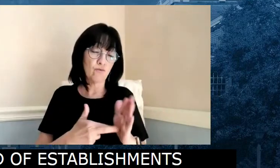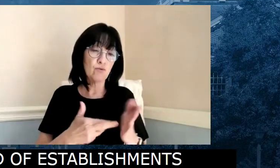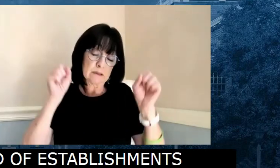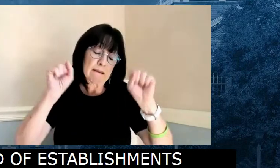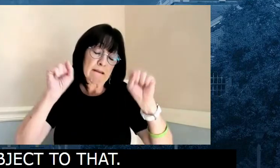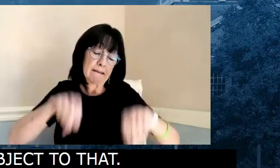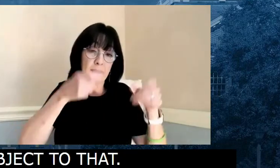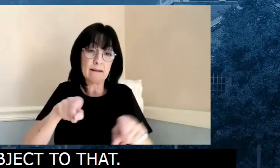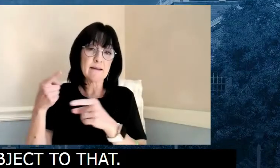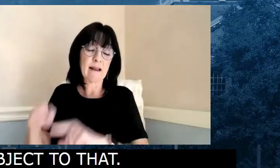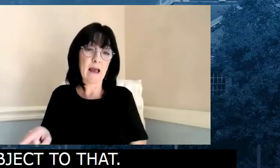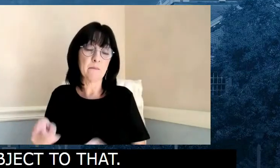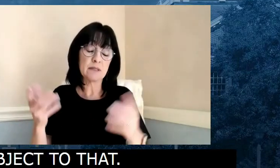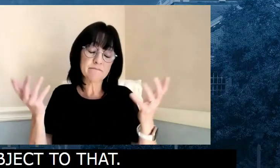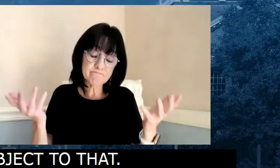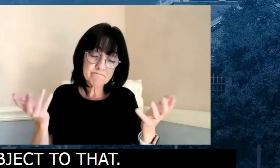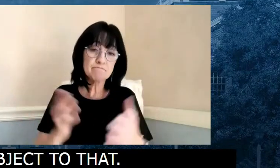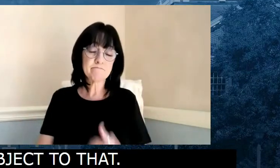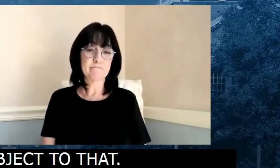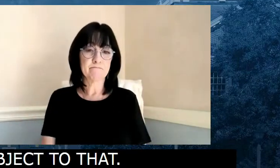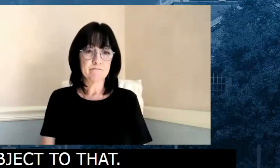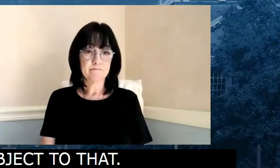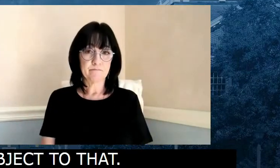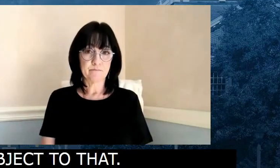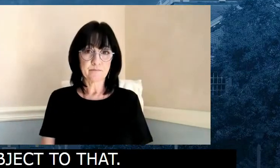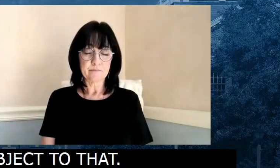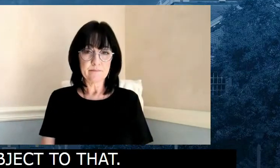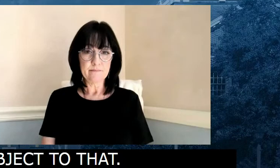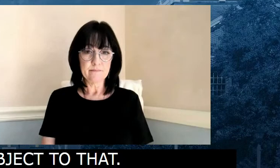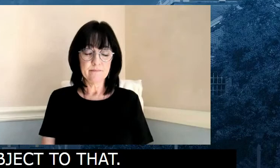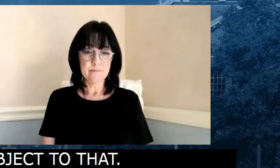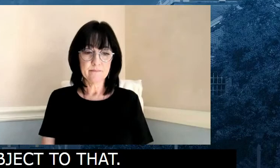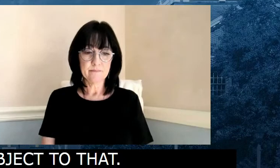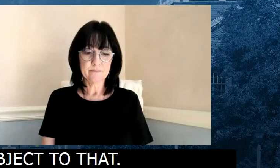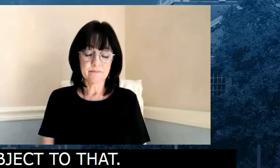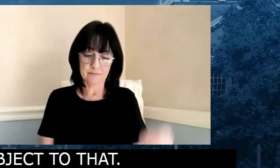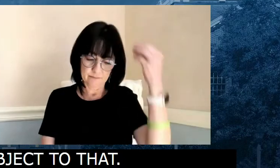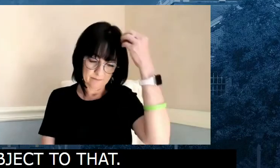All right, next we'll go to Brandon Holbeck with the News Journal.